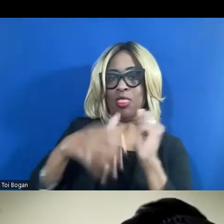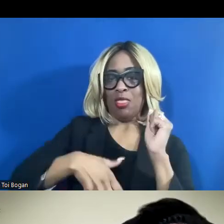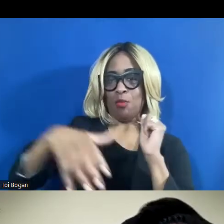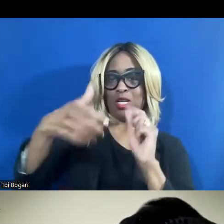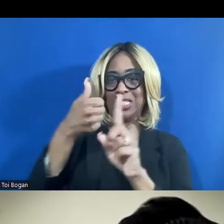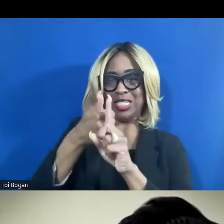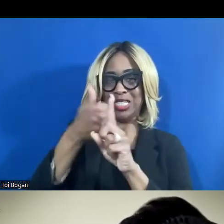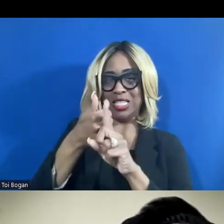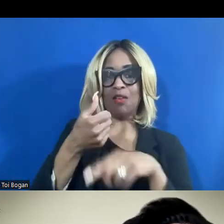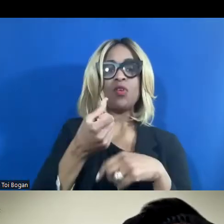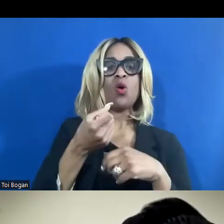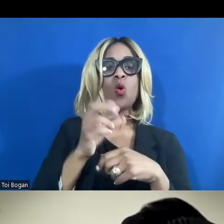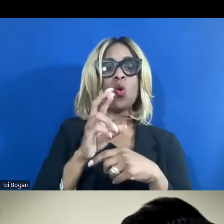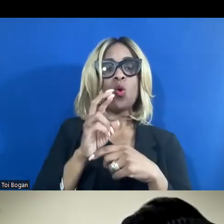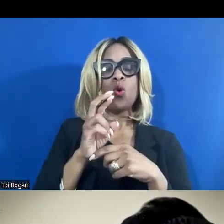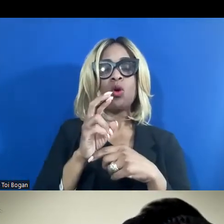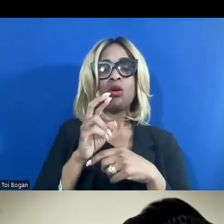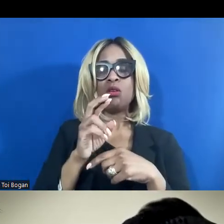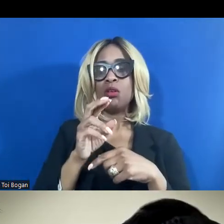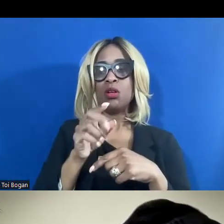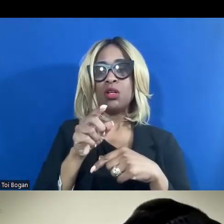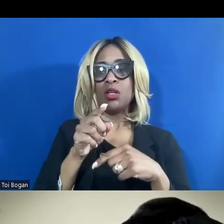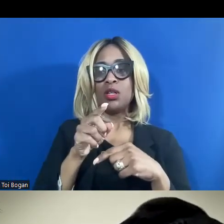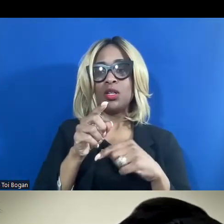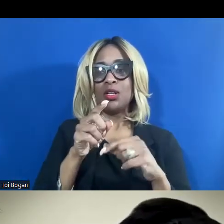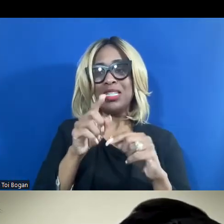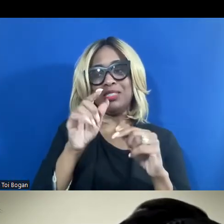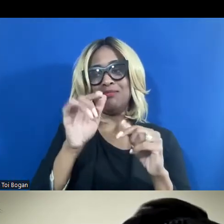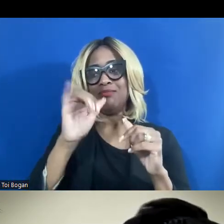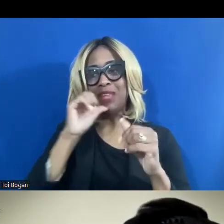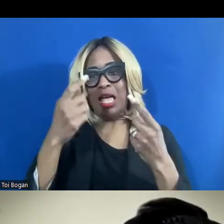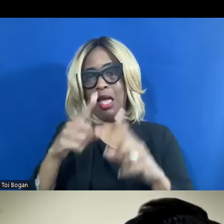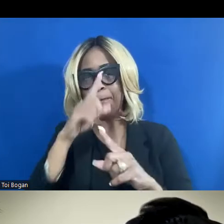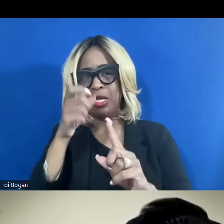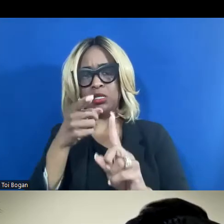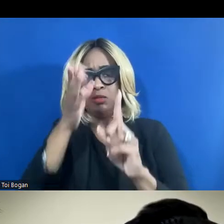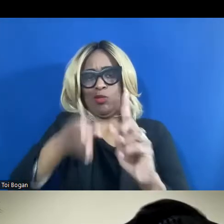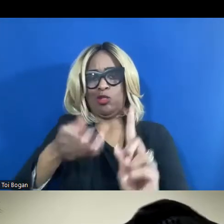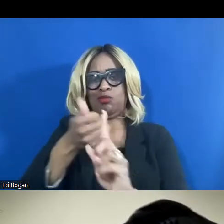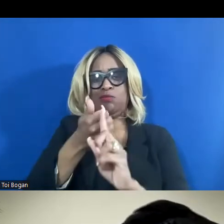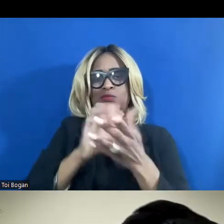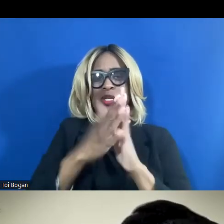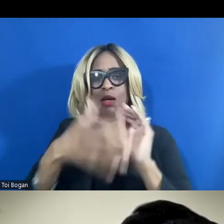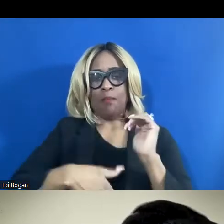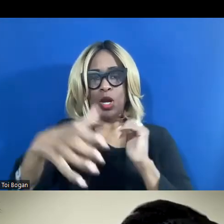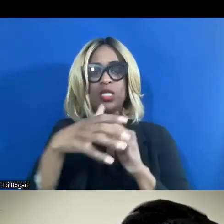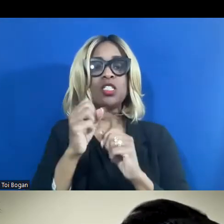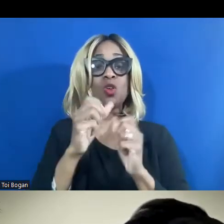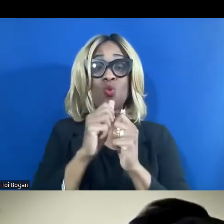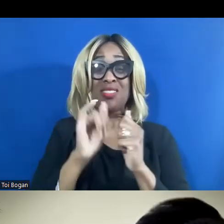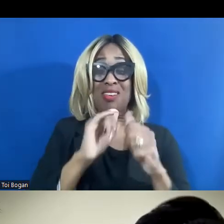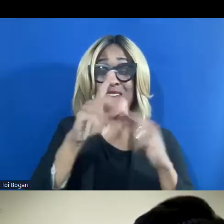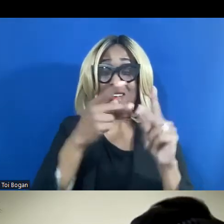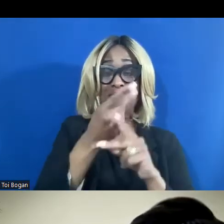not aggravated by one being pregnant. So when it comes to that, we